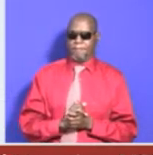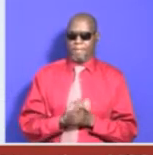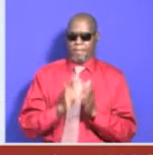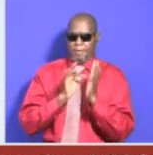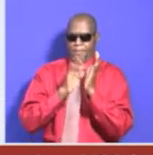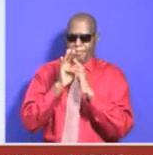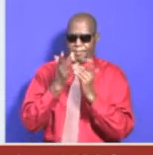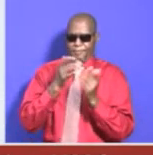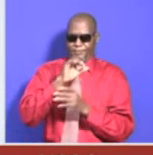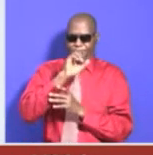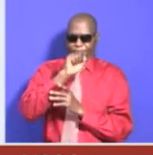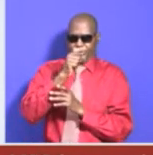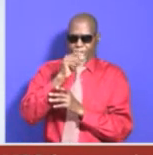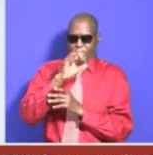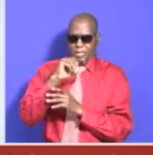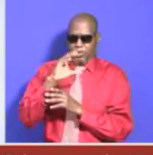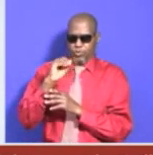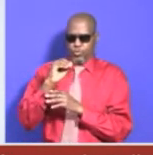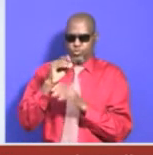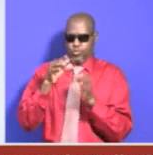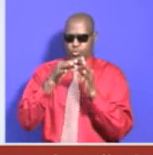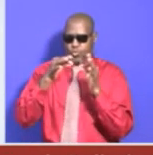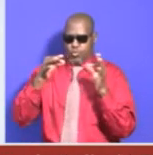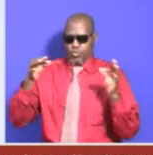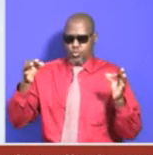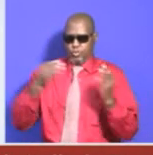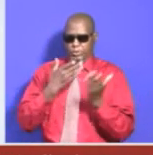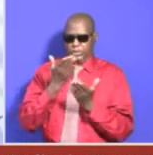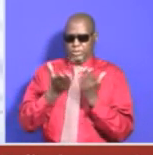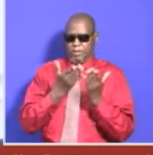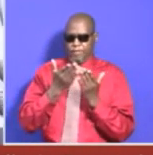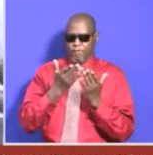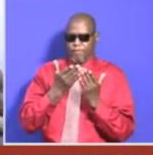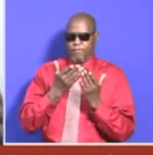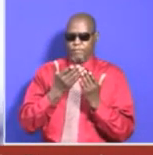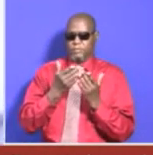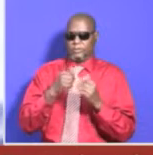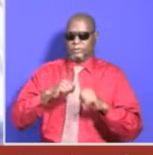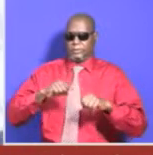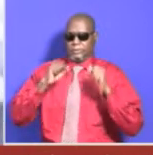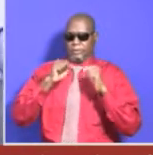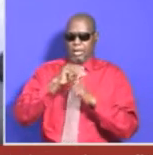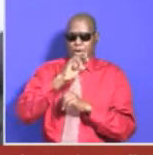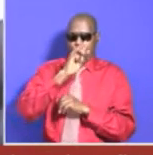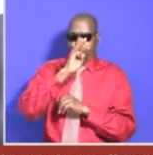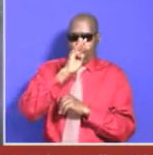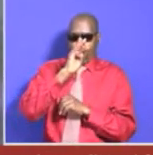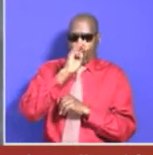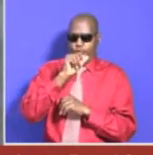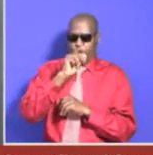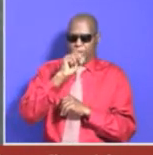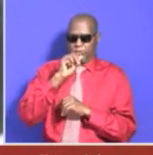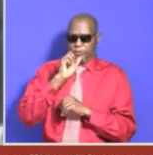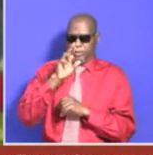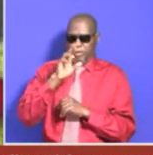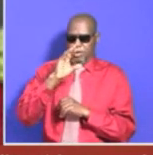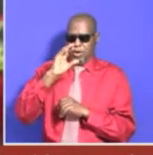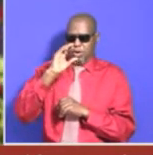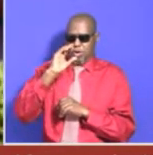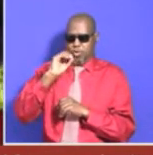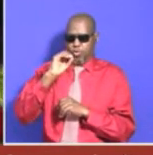Bibilia Sacco has gotten a new face as the long-serving chairman Walter Ocheng Owoko, who served since 2003